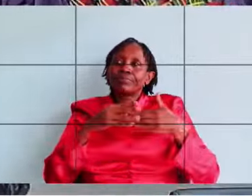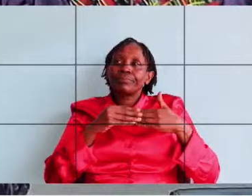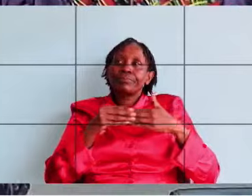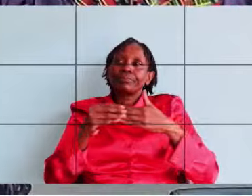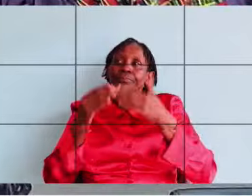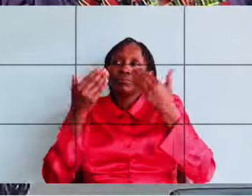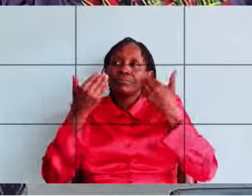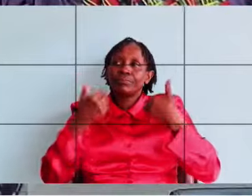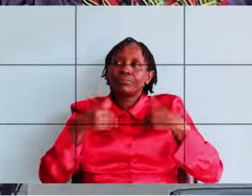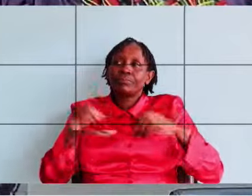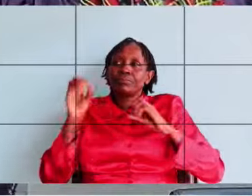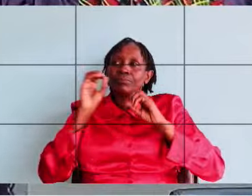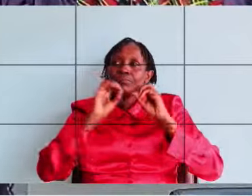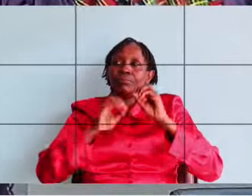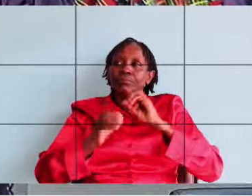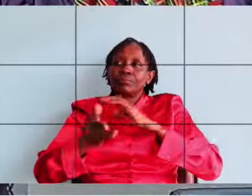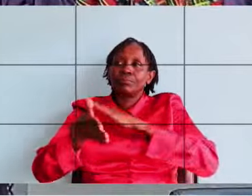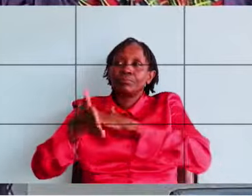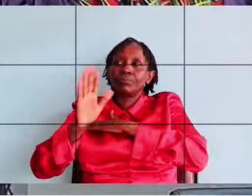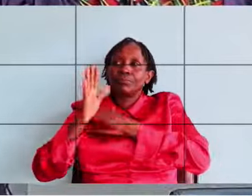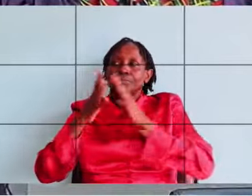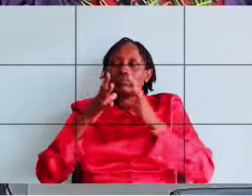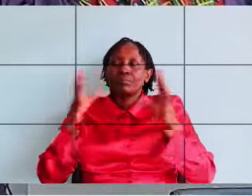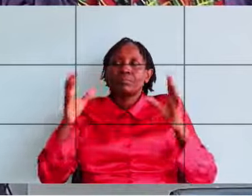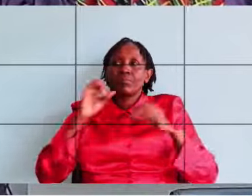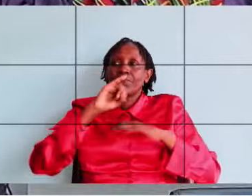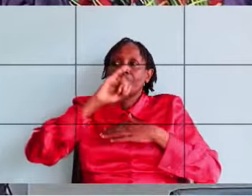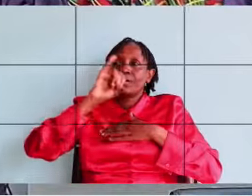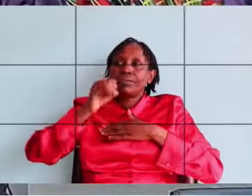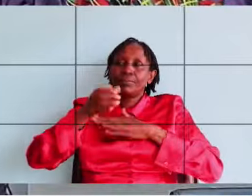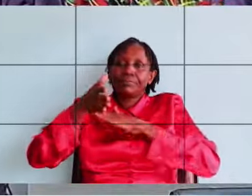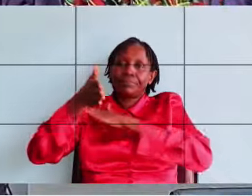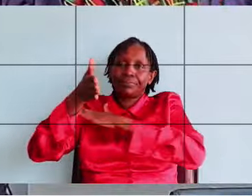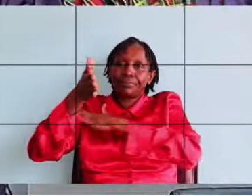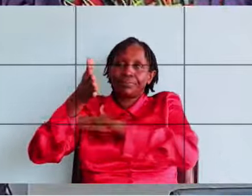Guide me, O the great